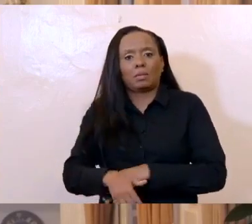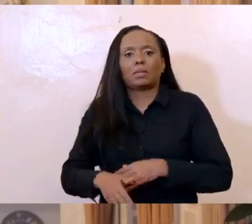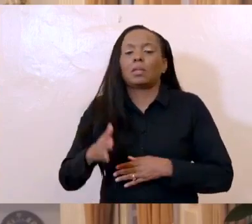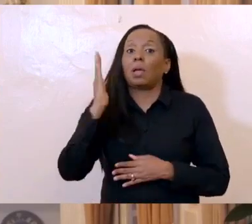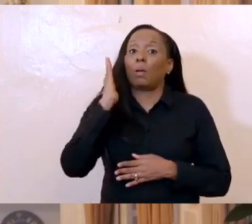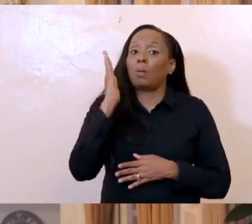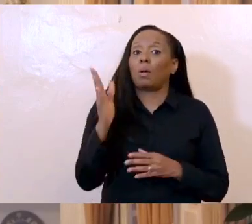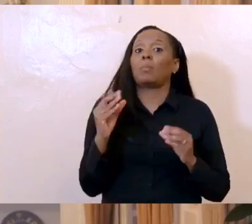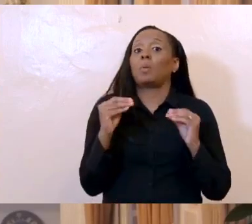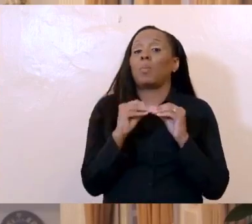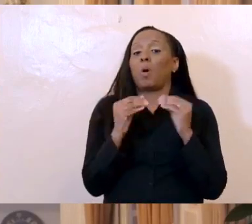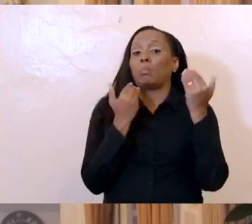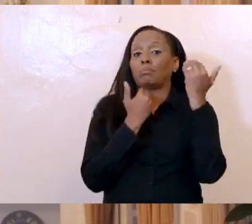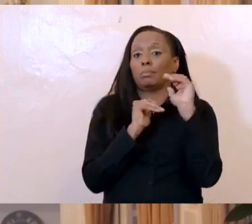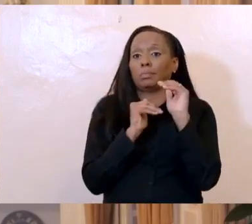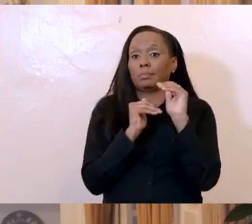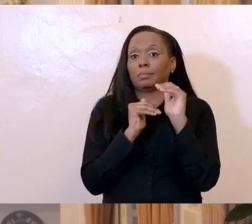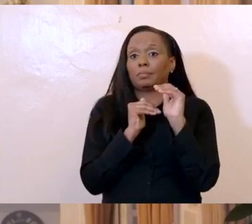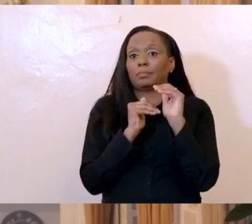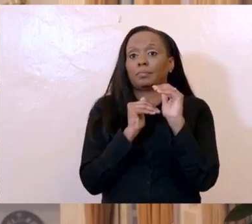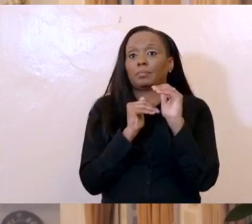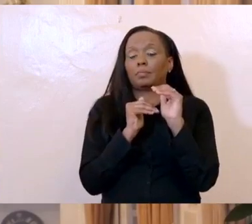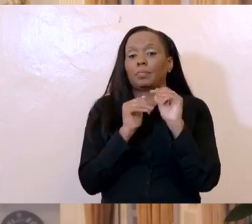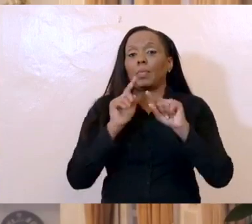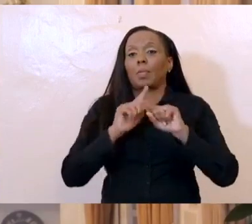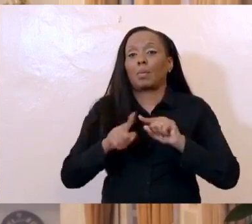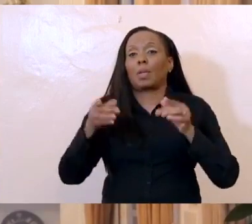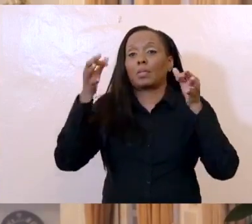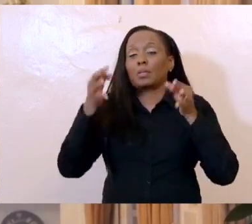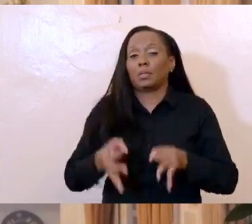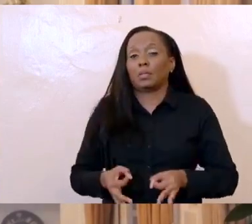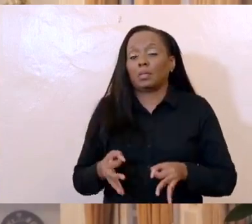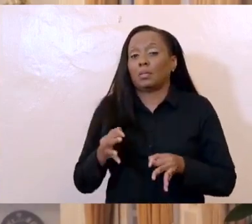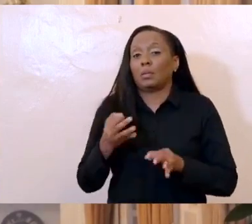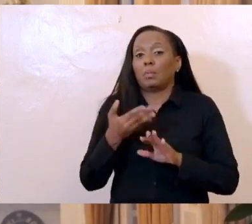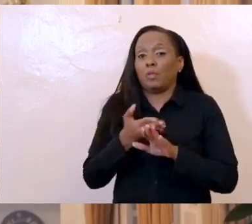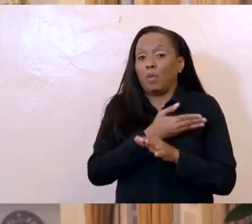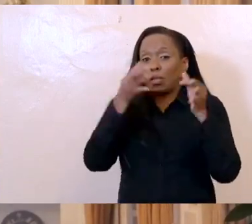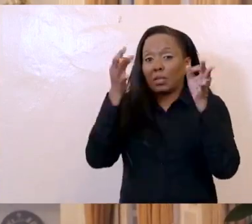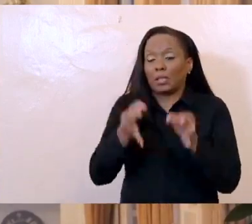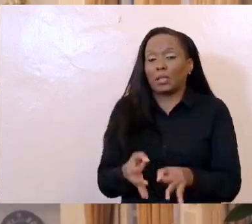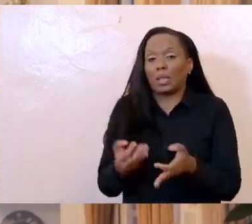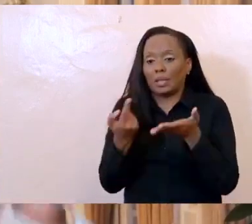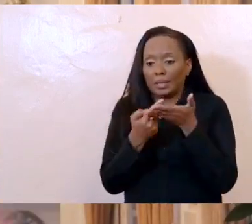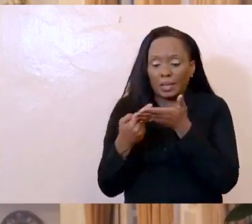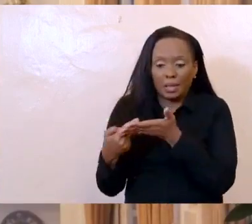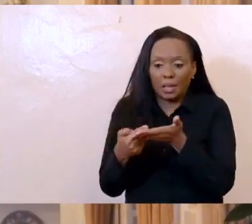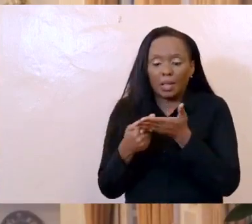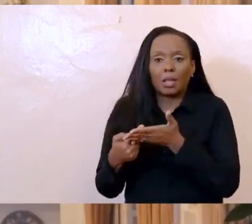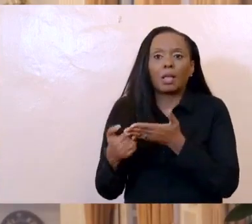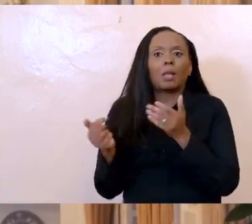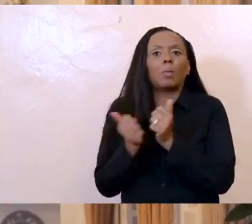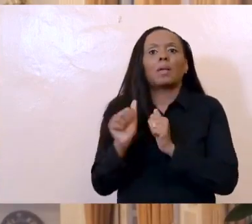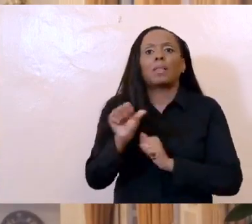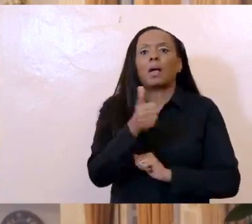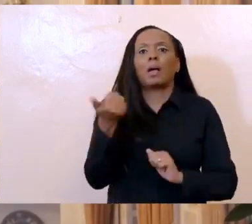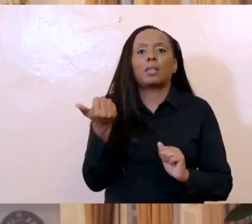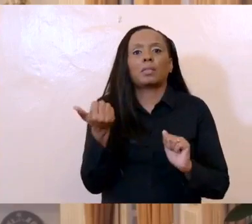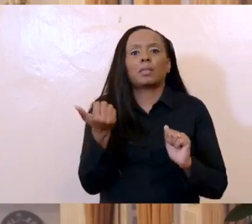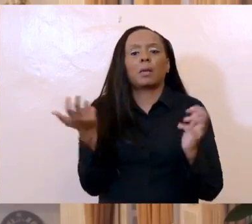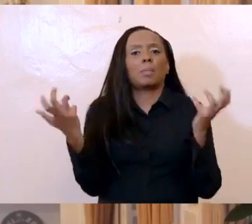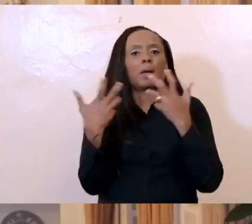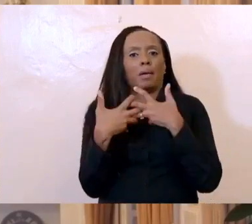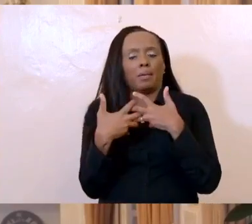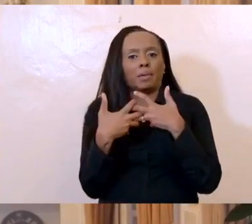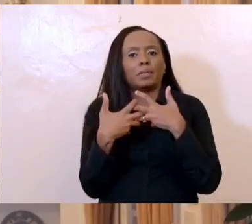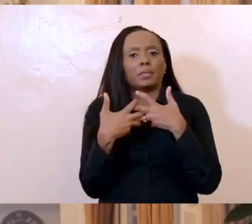further tightening, but that is a decision that will be taken in consultation with the wider social partnership, and that